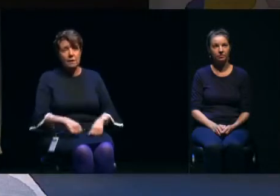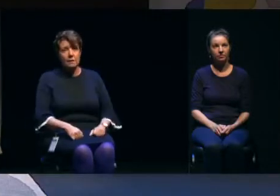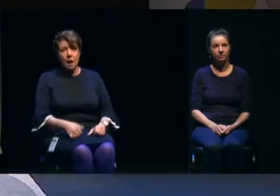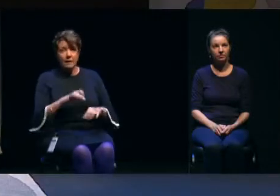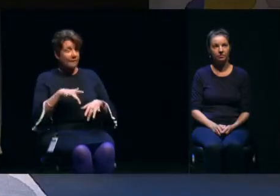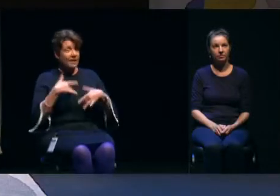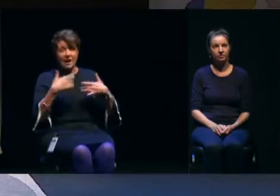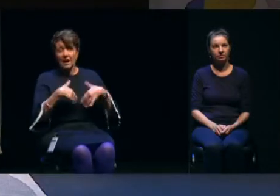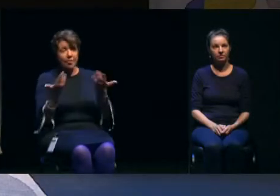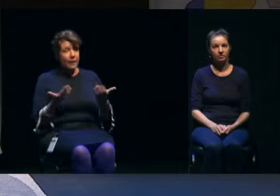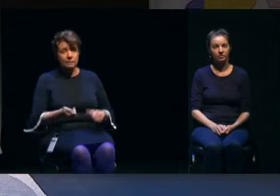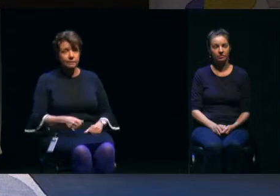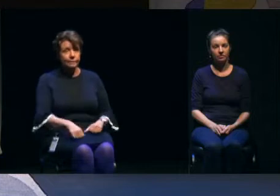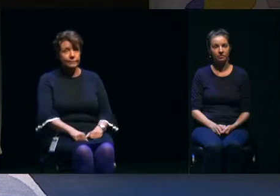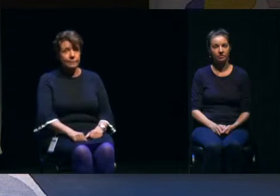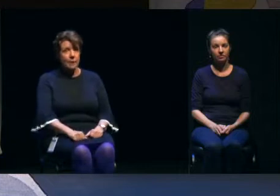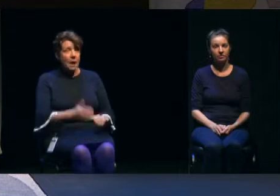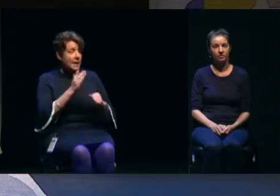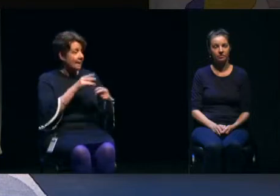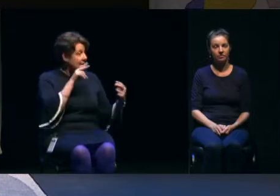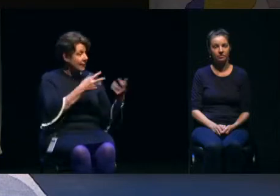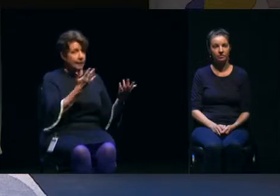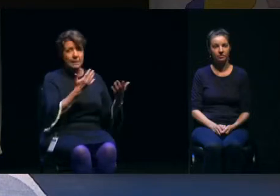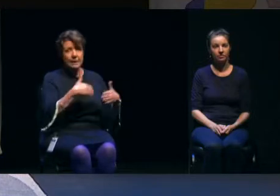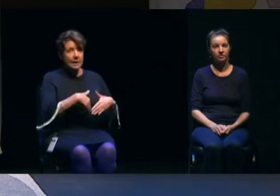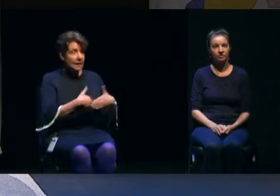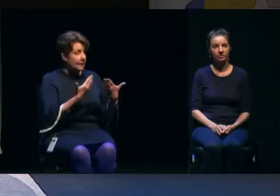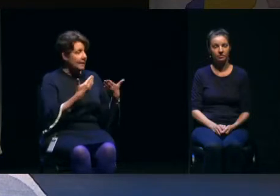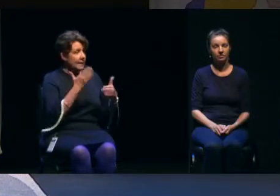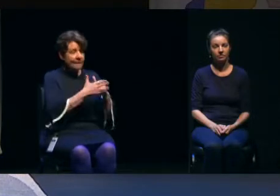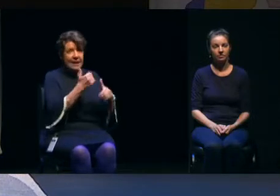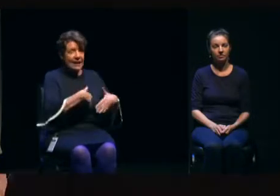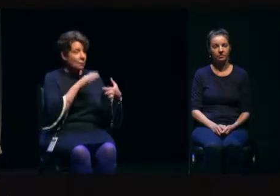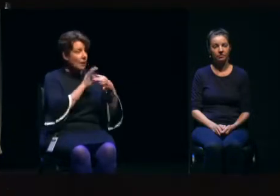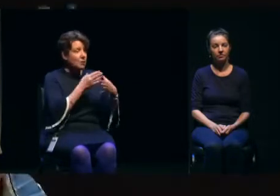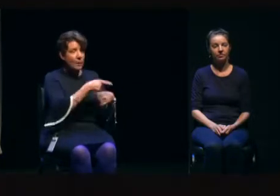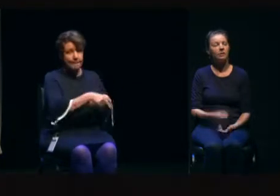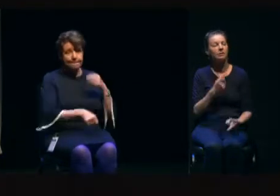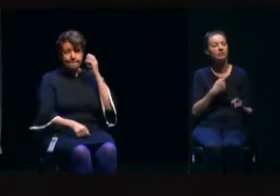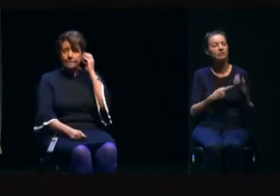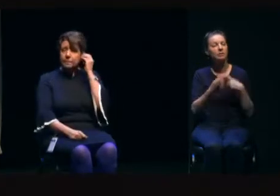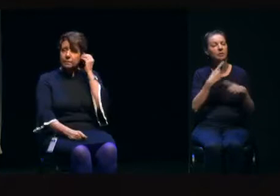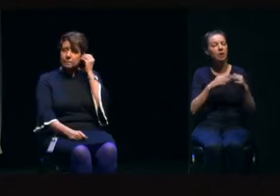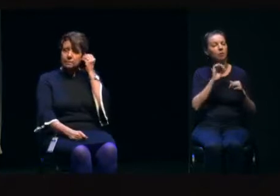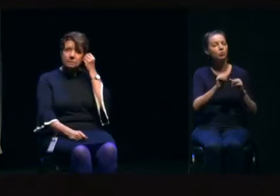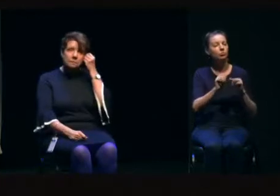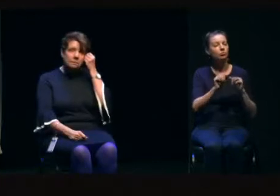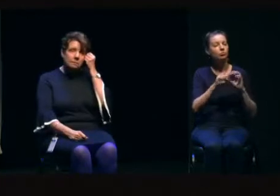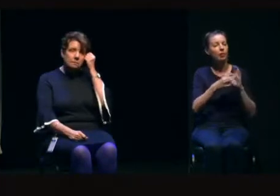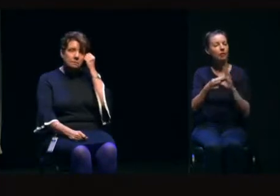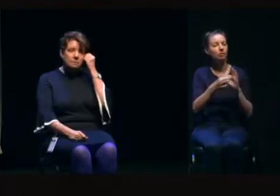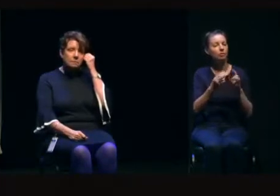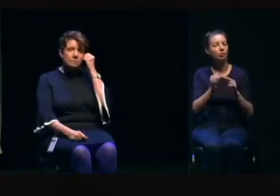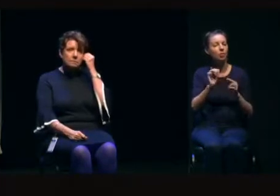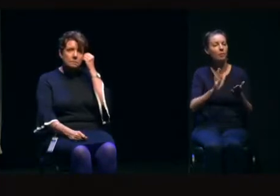feel anything. I had never seen him. I had never had any relationship with him. Tell me a bit about the relationship with your mother, because when